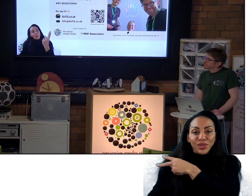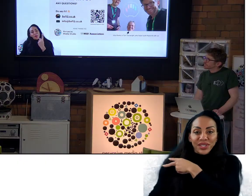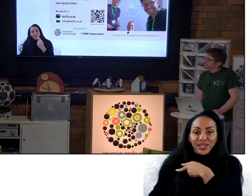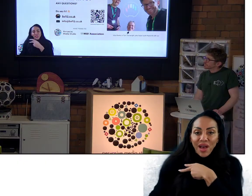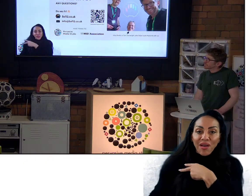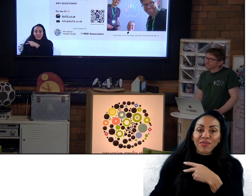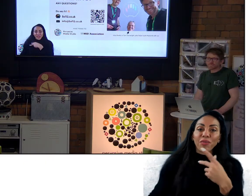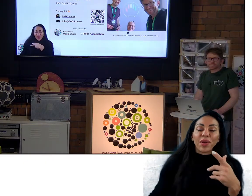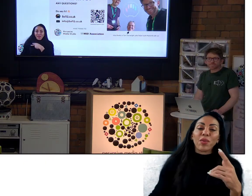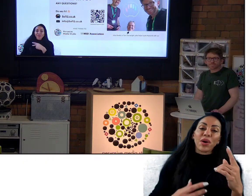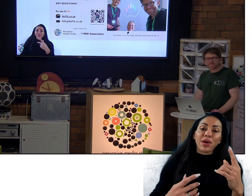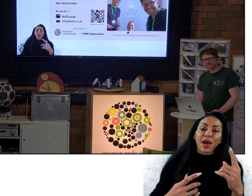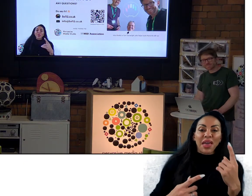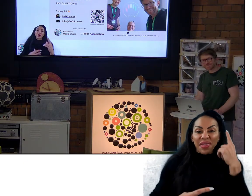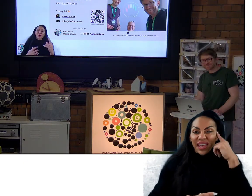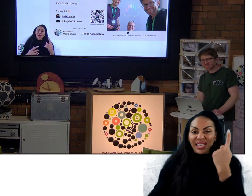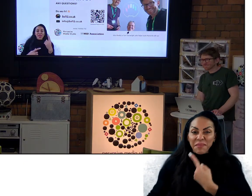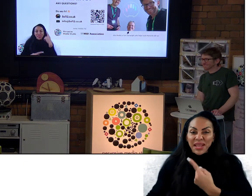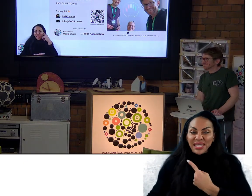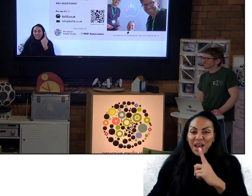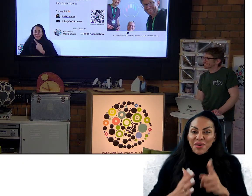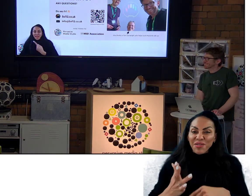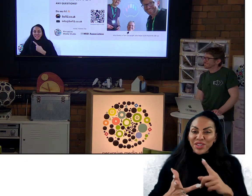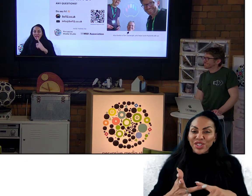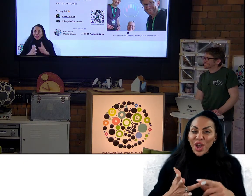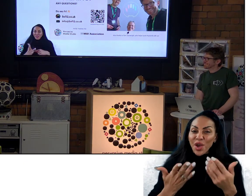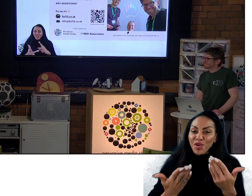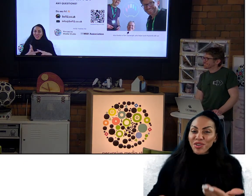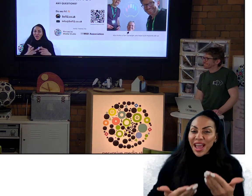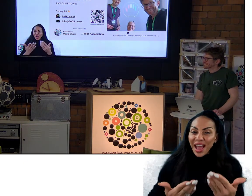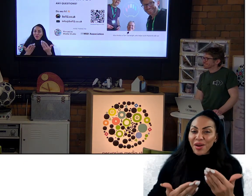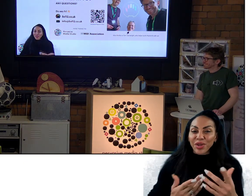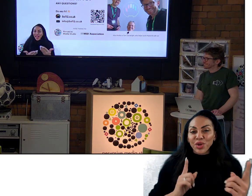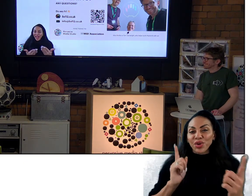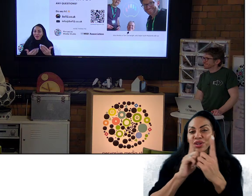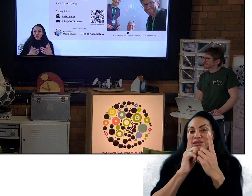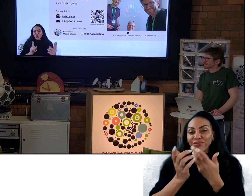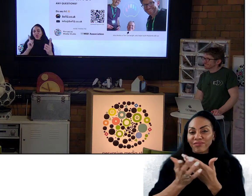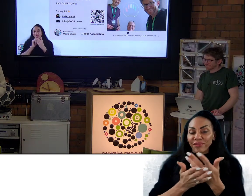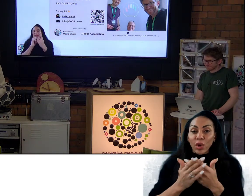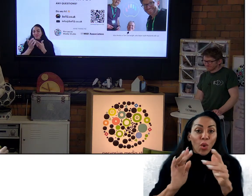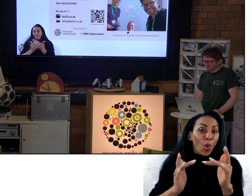team, I think, is just me and Joe right now. If you're watching online, drop us a line on